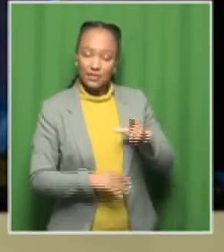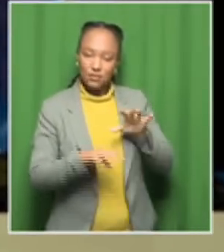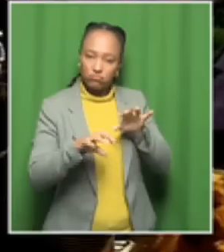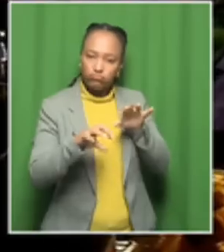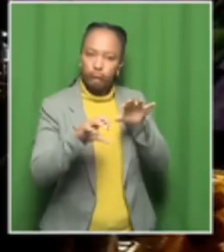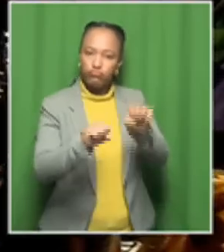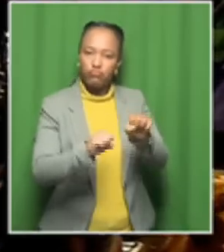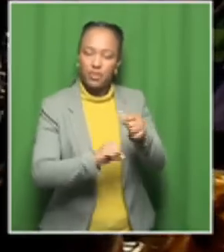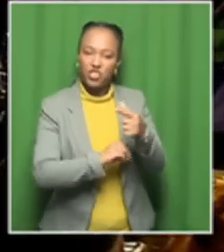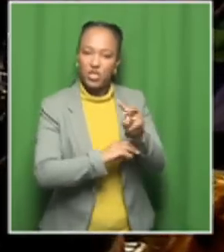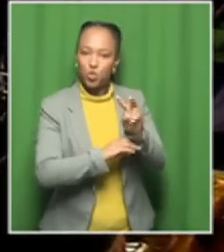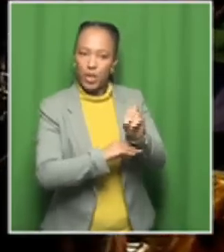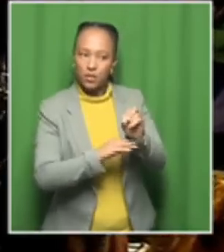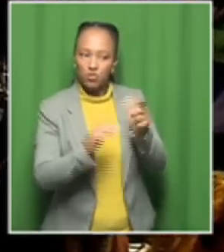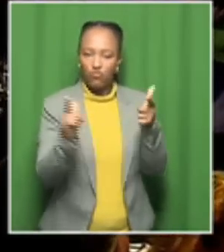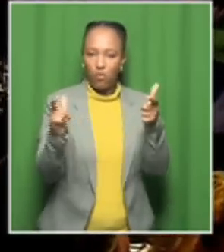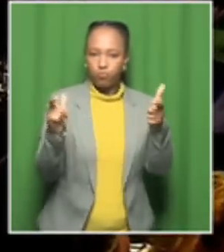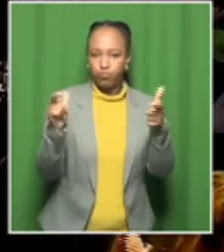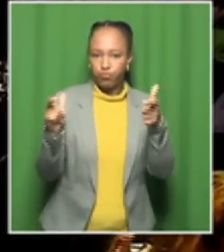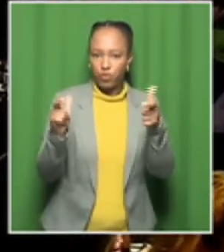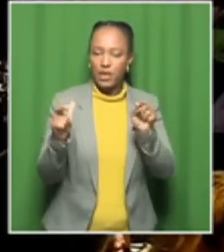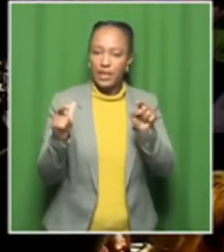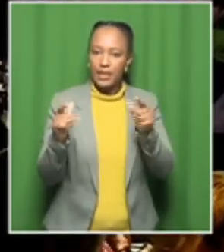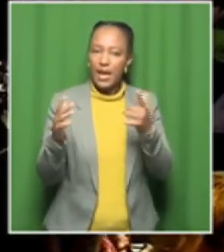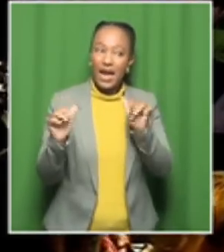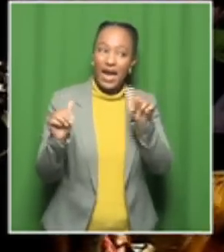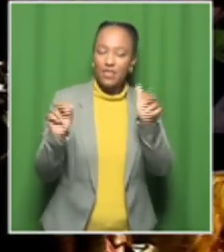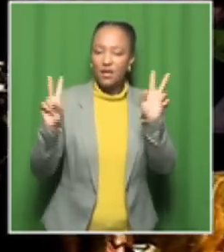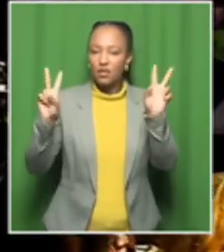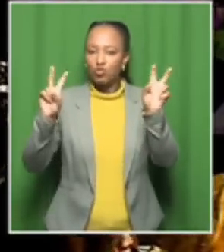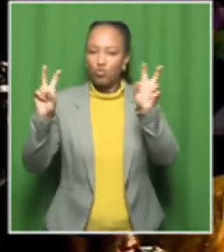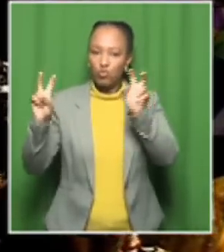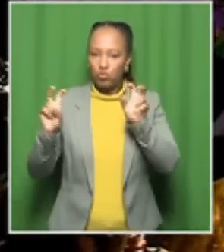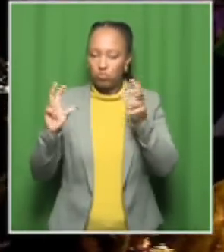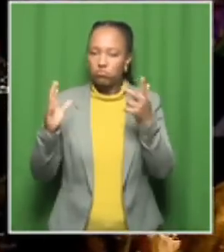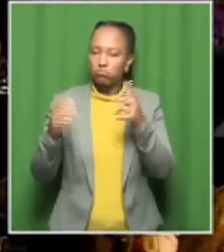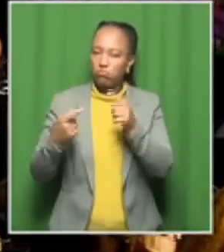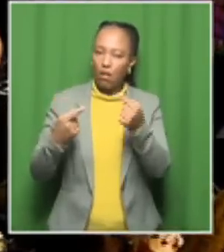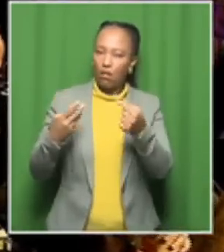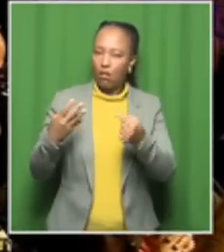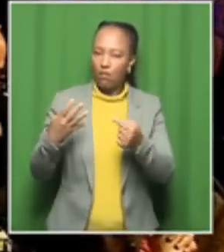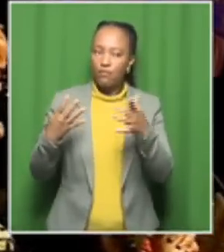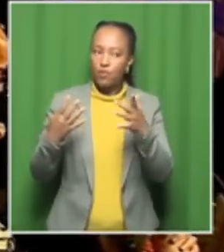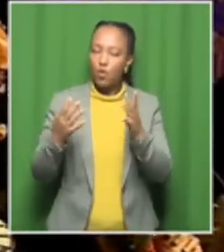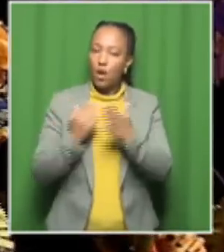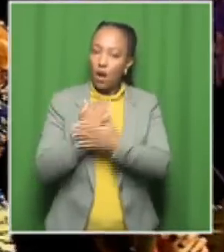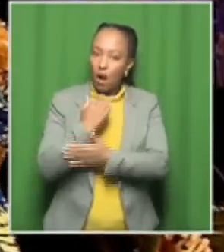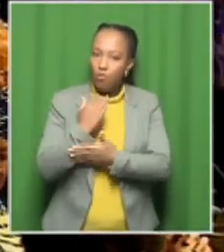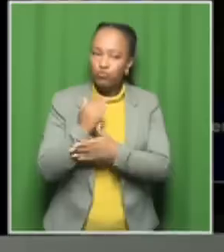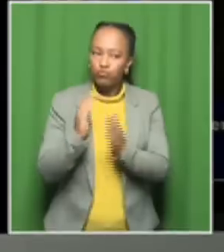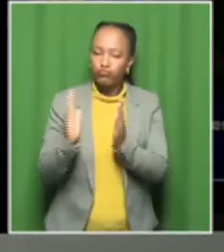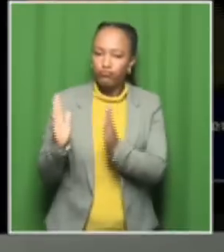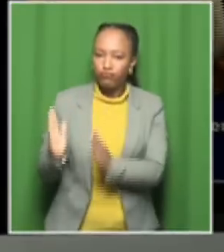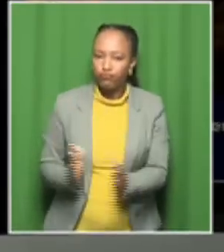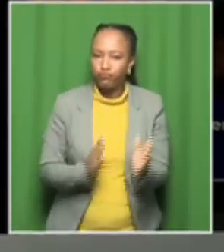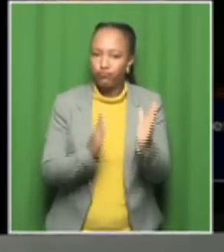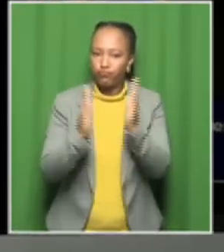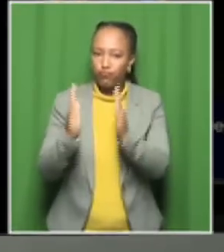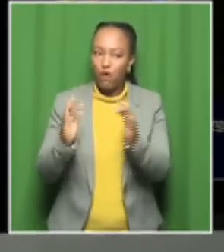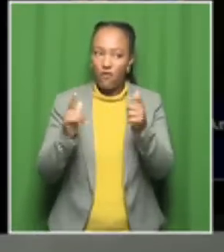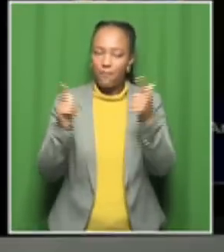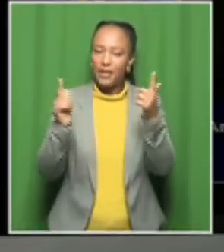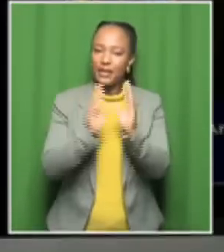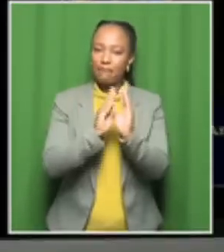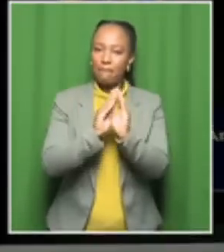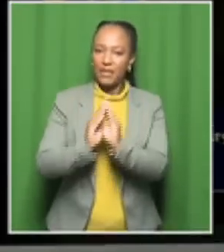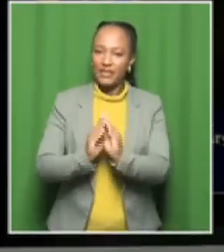and what some of the dominant issues may be and how the country is preparing itself to host the Leaders Summit, we joined virtually